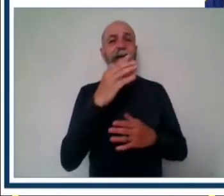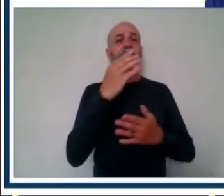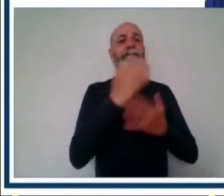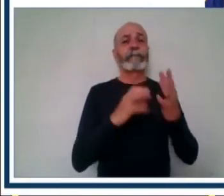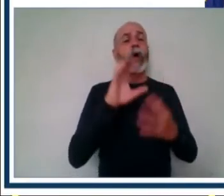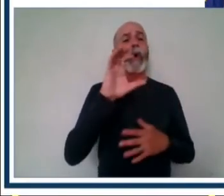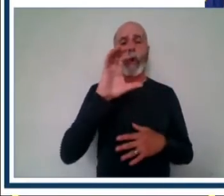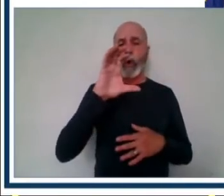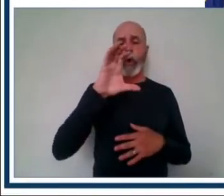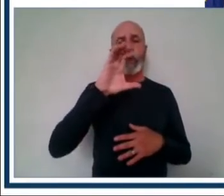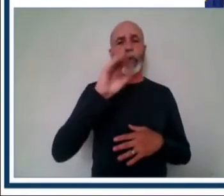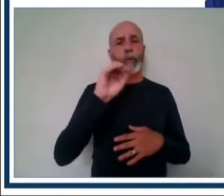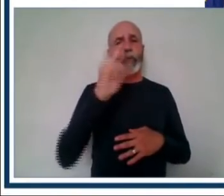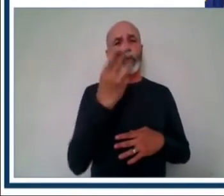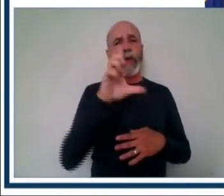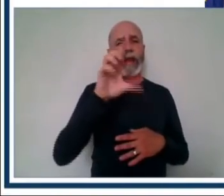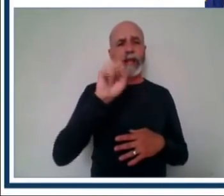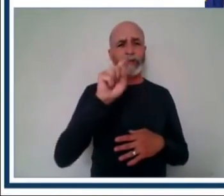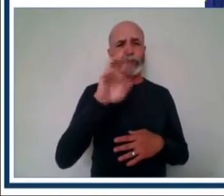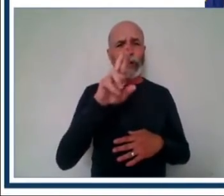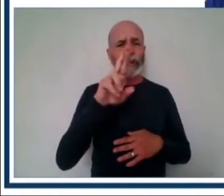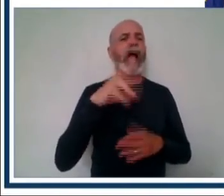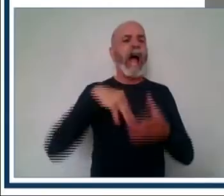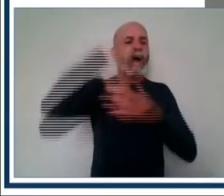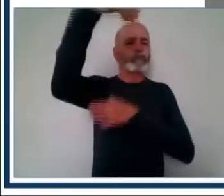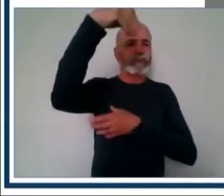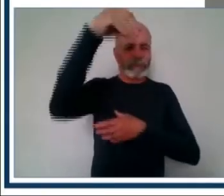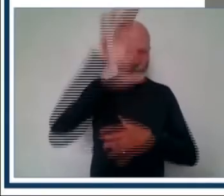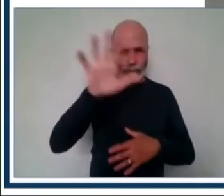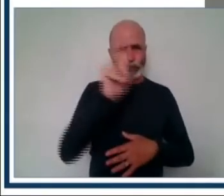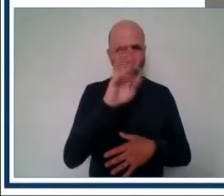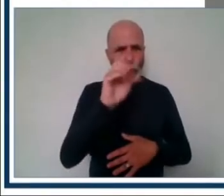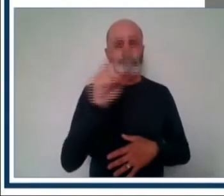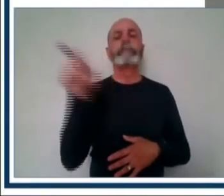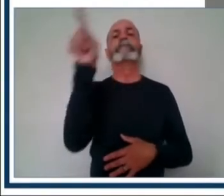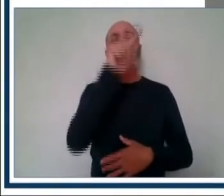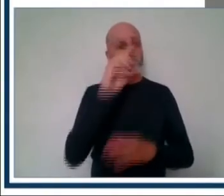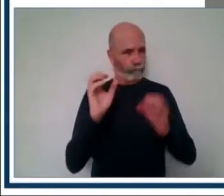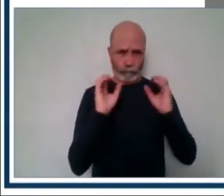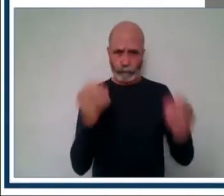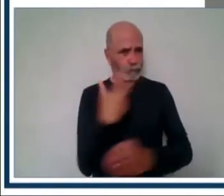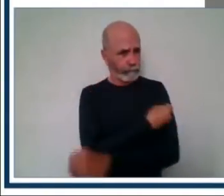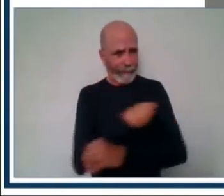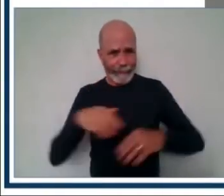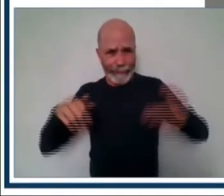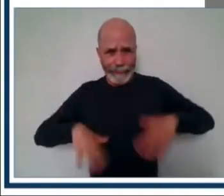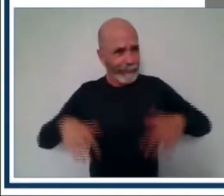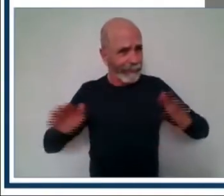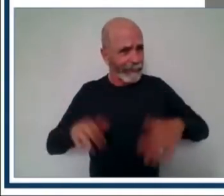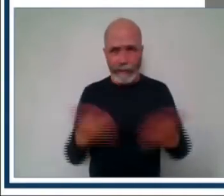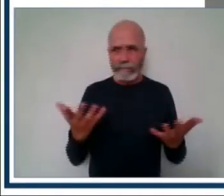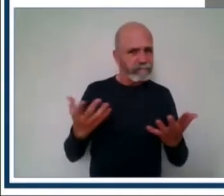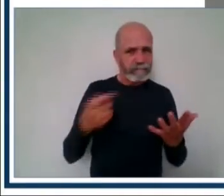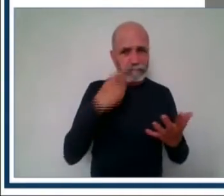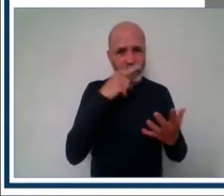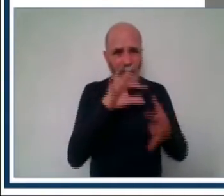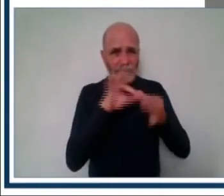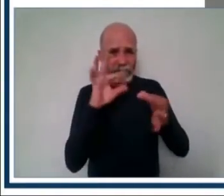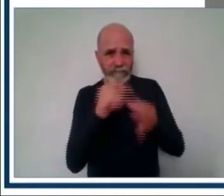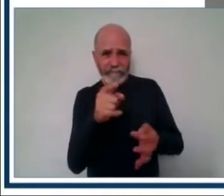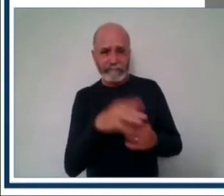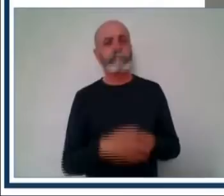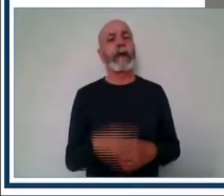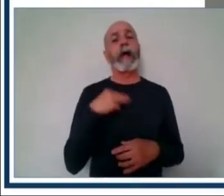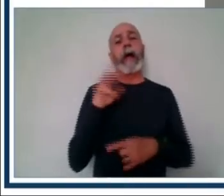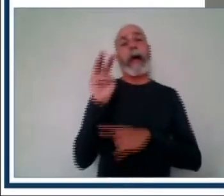vaccinating MFRs? So my understanding is there was a program to that all the MFRs, and for people listed, it's